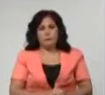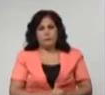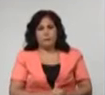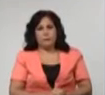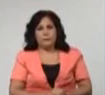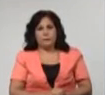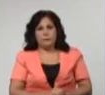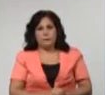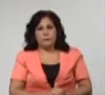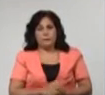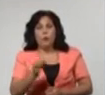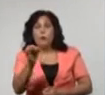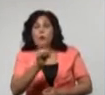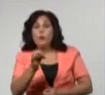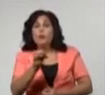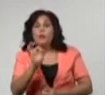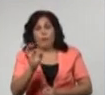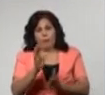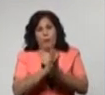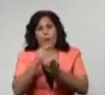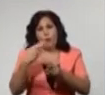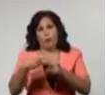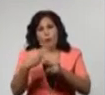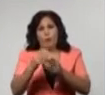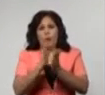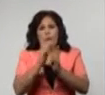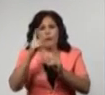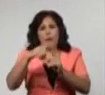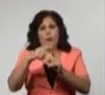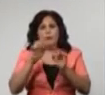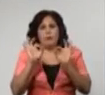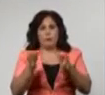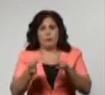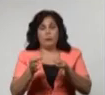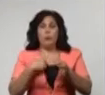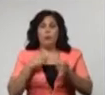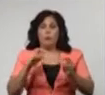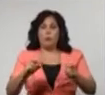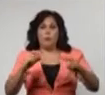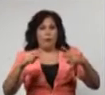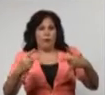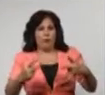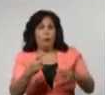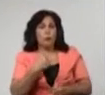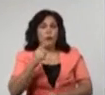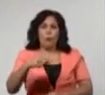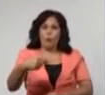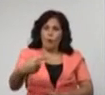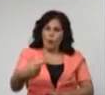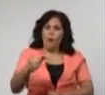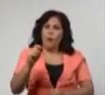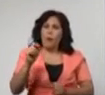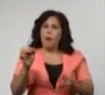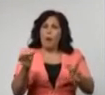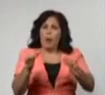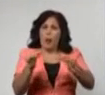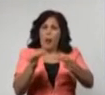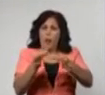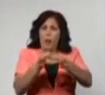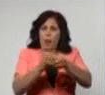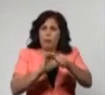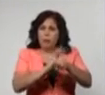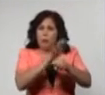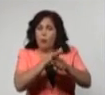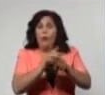are still observing the necessary movement restriction rules in their homes, while others have now returned to